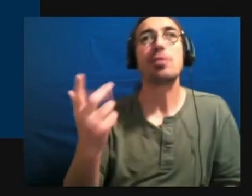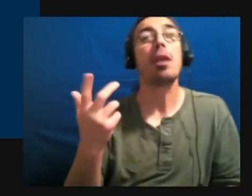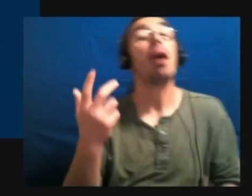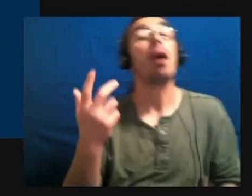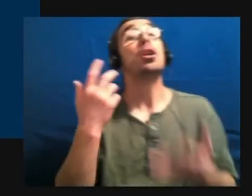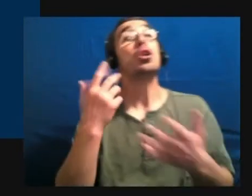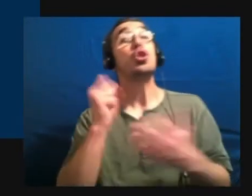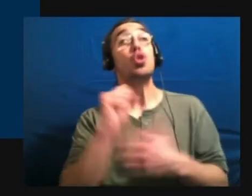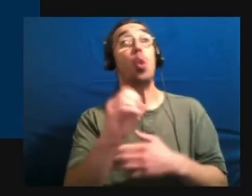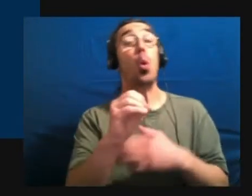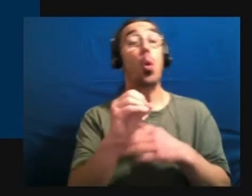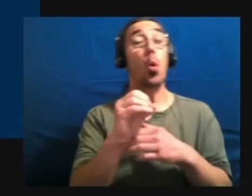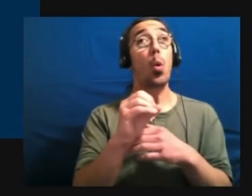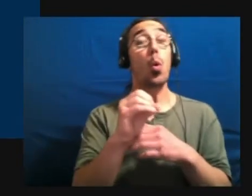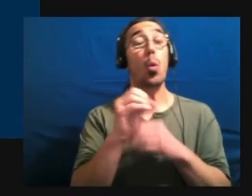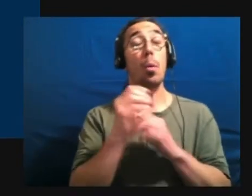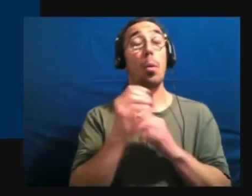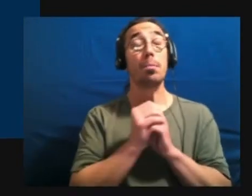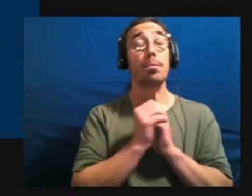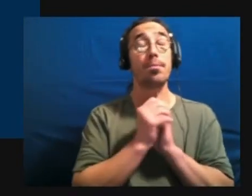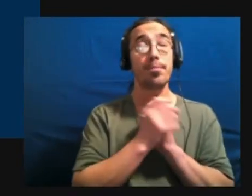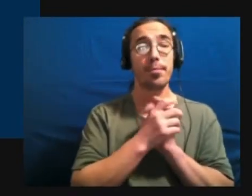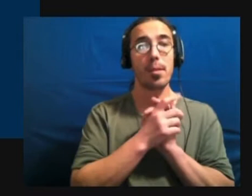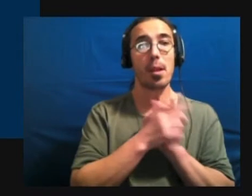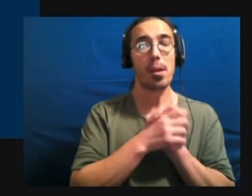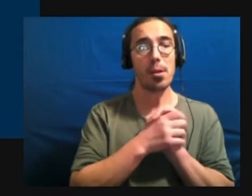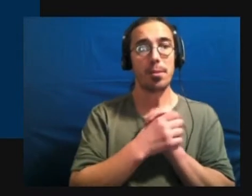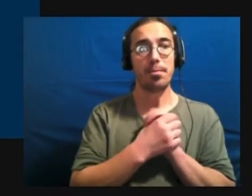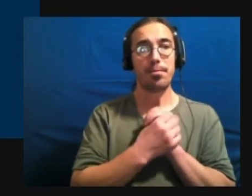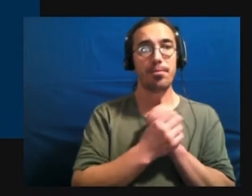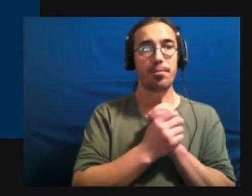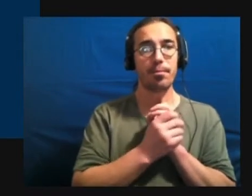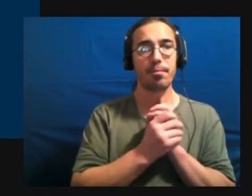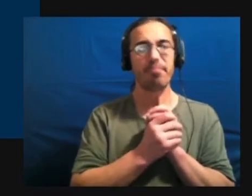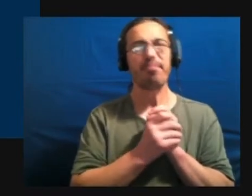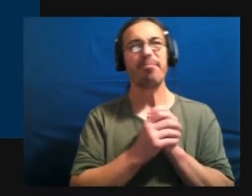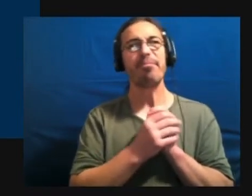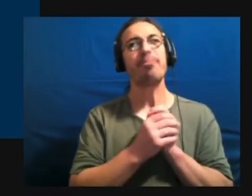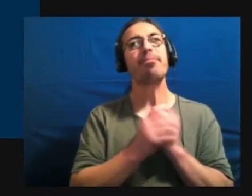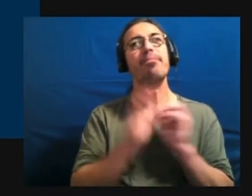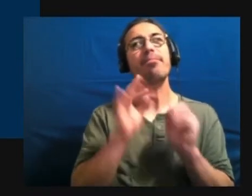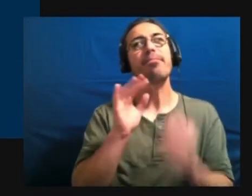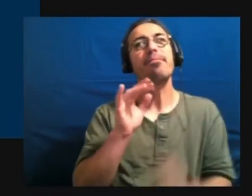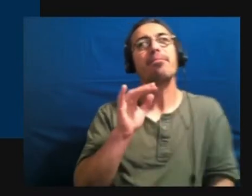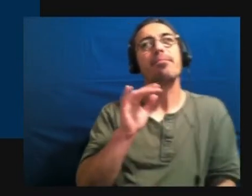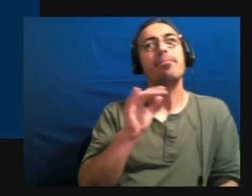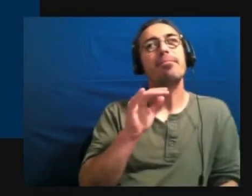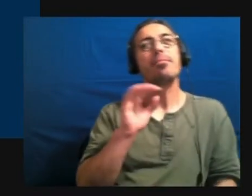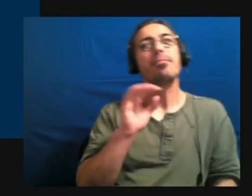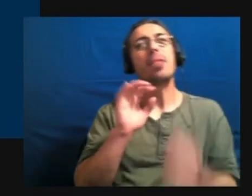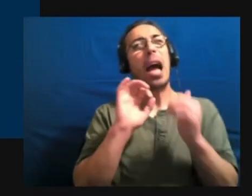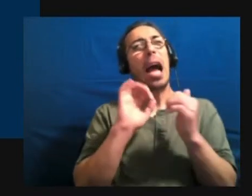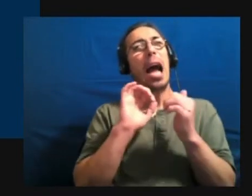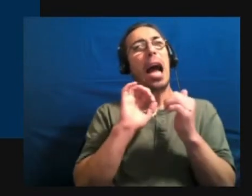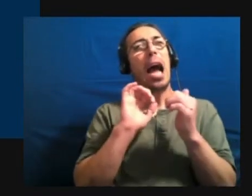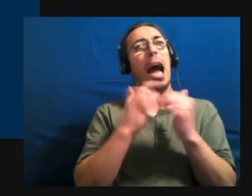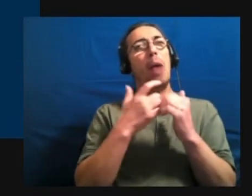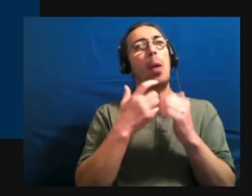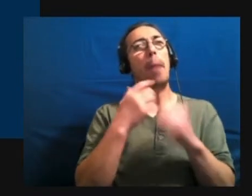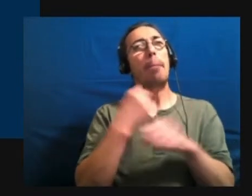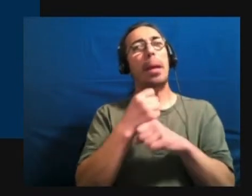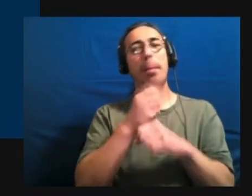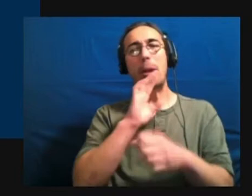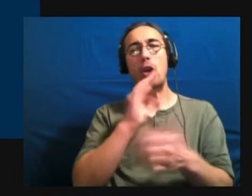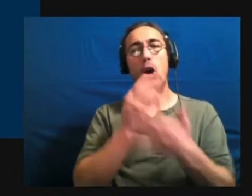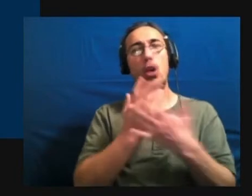so what would I have to do to make her fit into that homeowners association